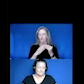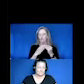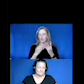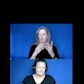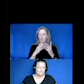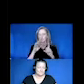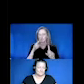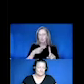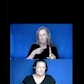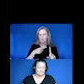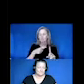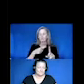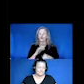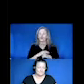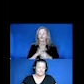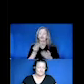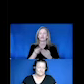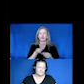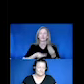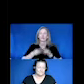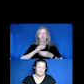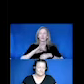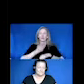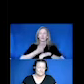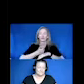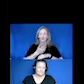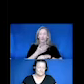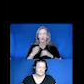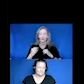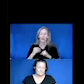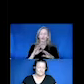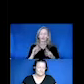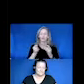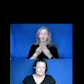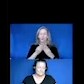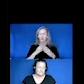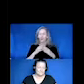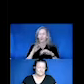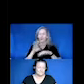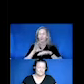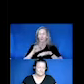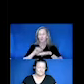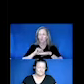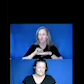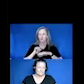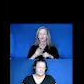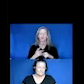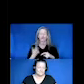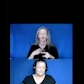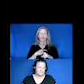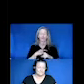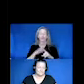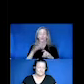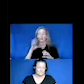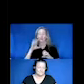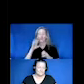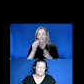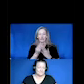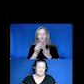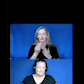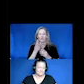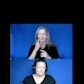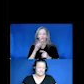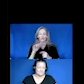budget formulation and tribal consultation. We are trying to seek funding for all of our